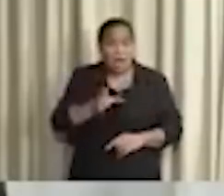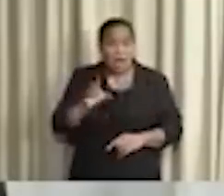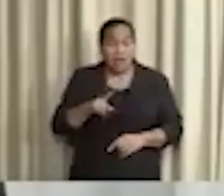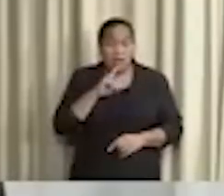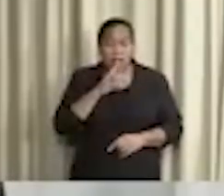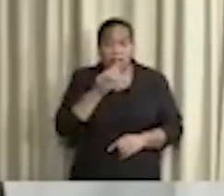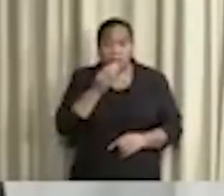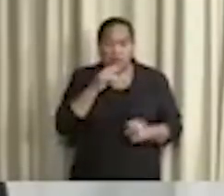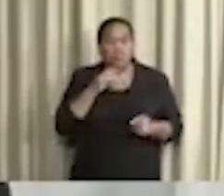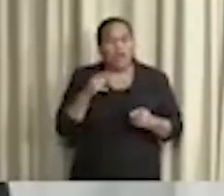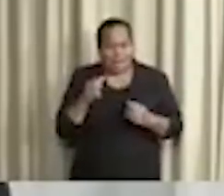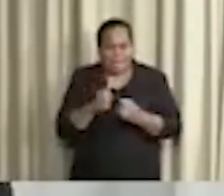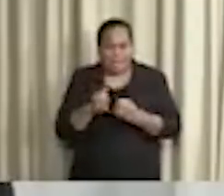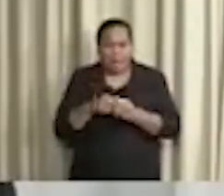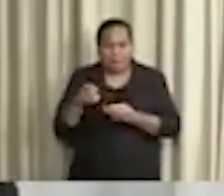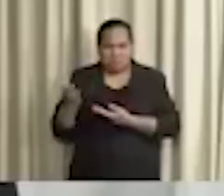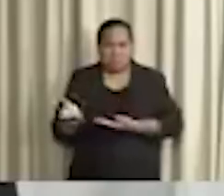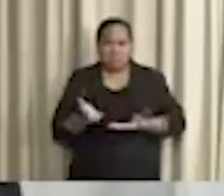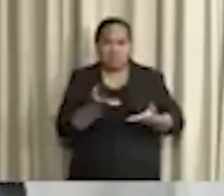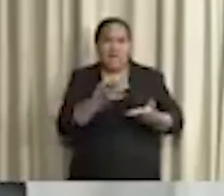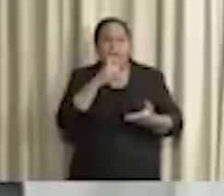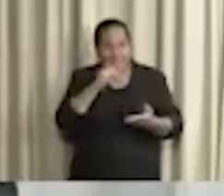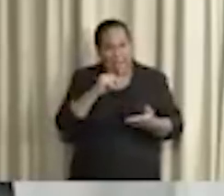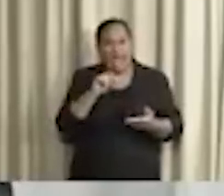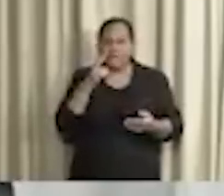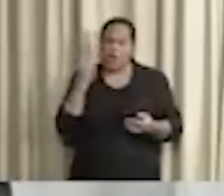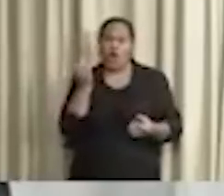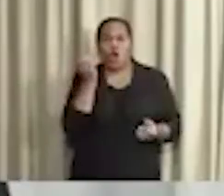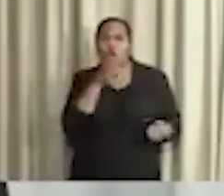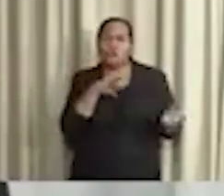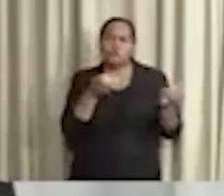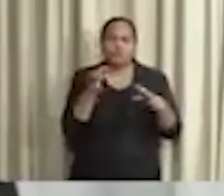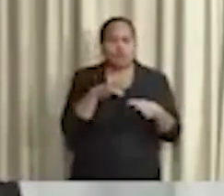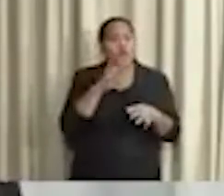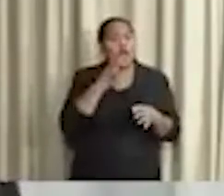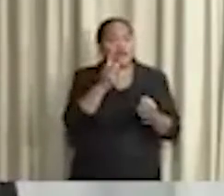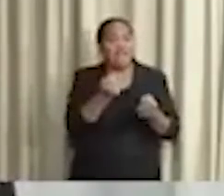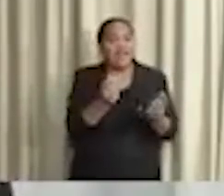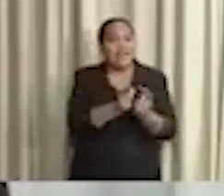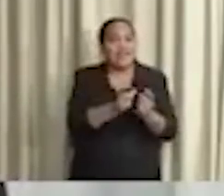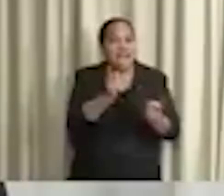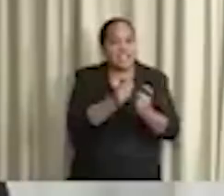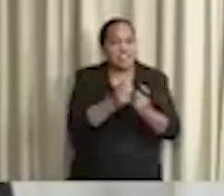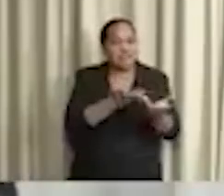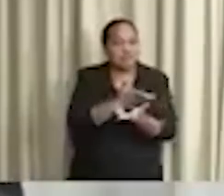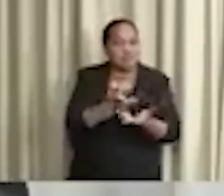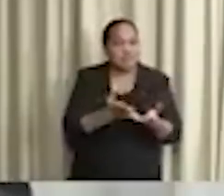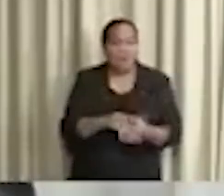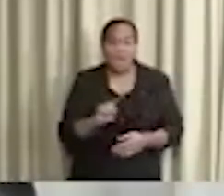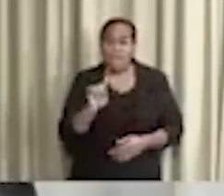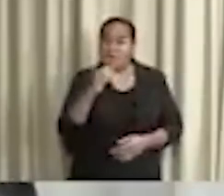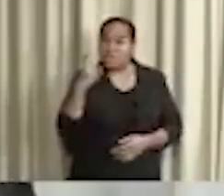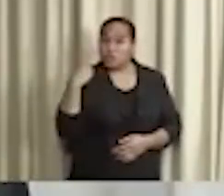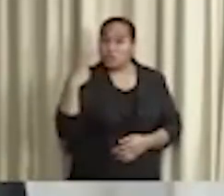non-proposers of the Cabinet papers, from also contributing during discussions. The first duty of ministers is